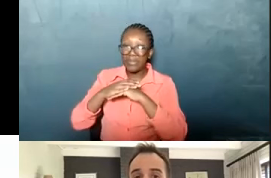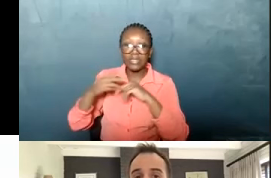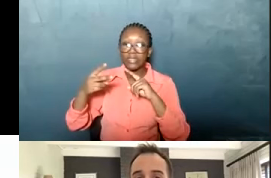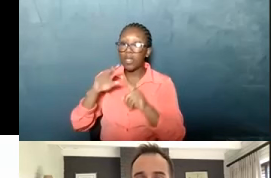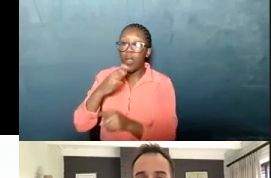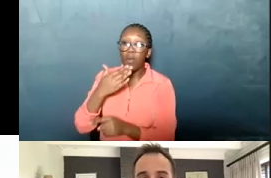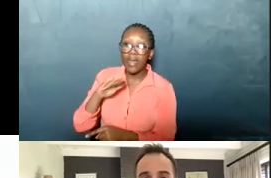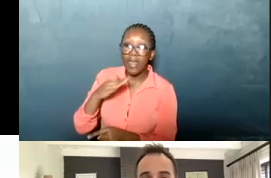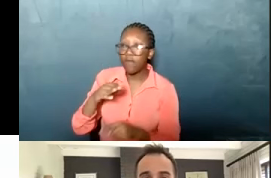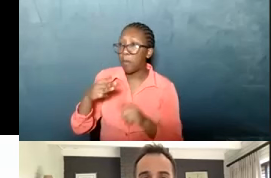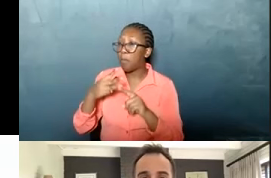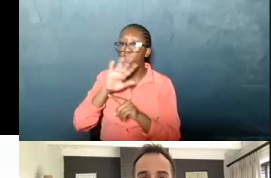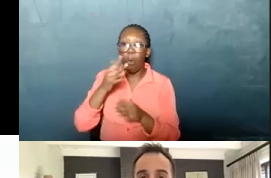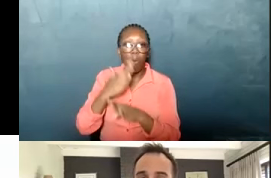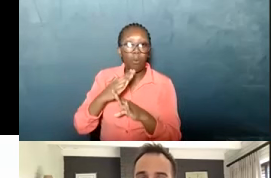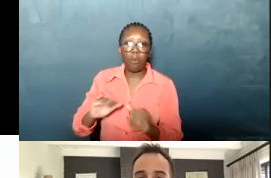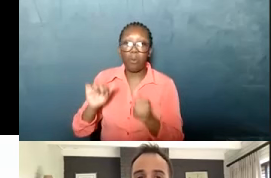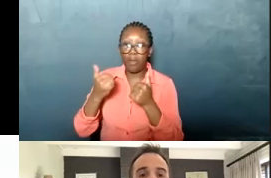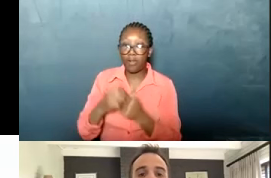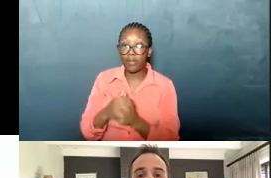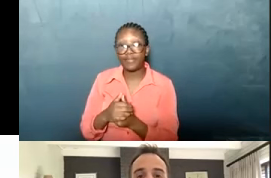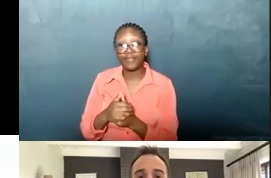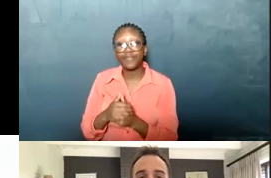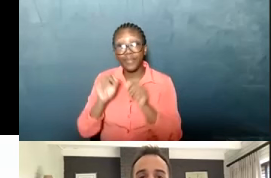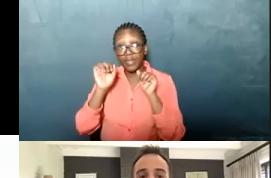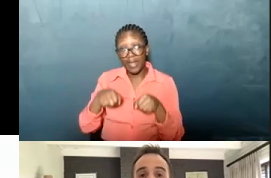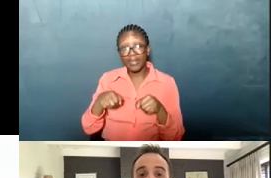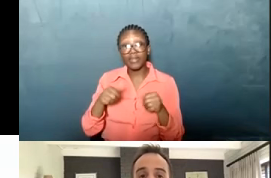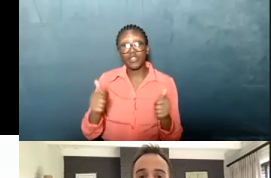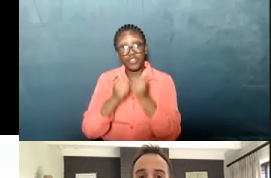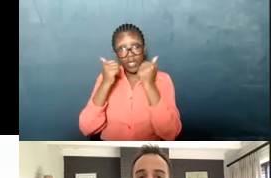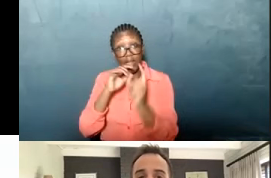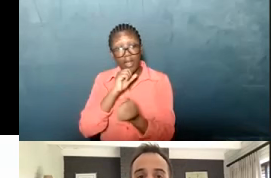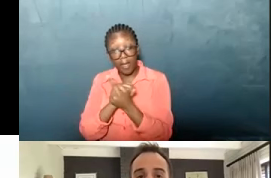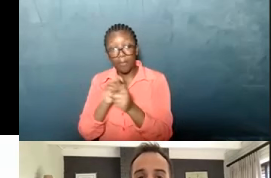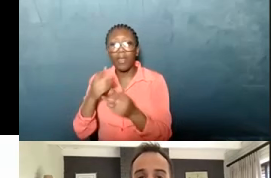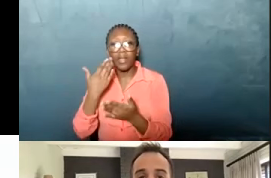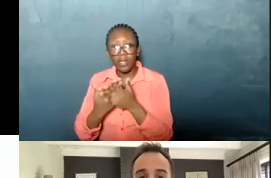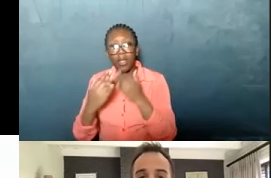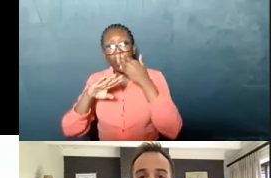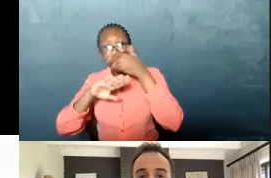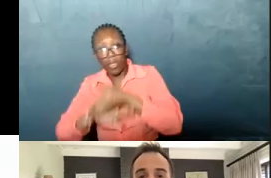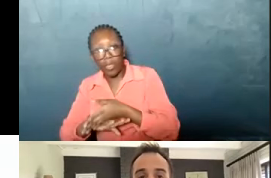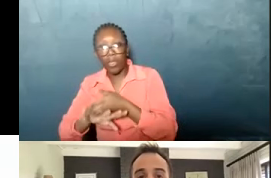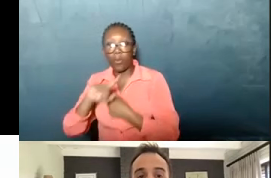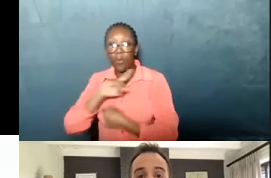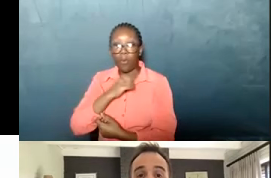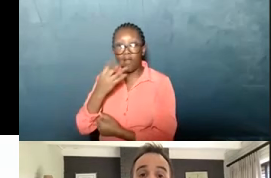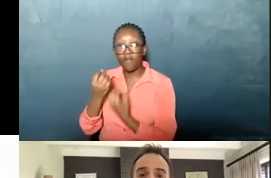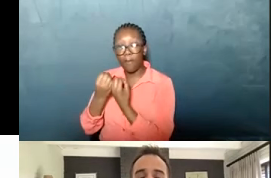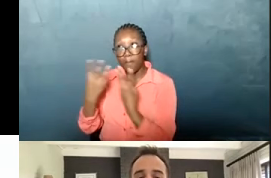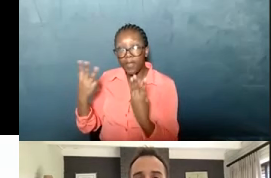largely ineffective. But challenges can be overcome with people-centered ear and hearing care that